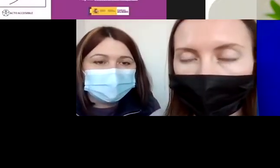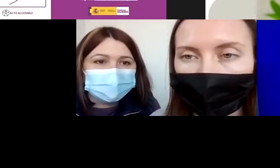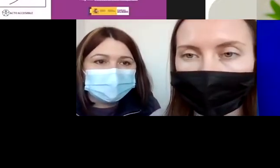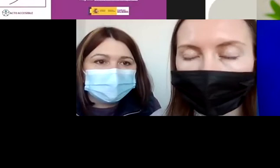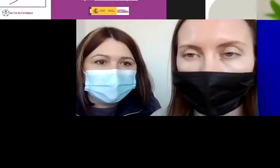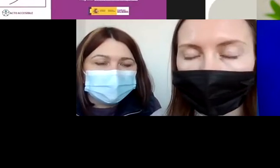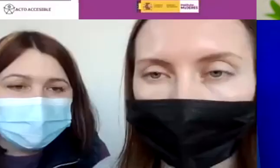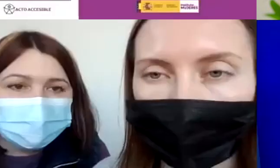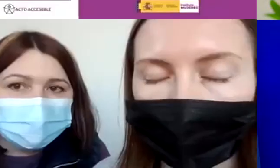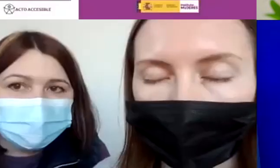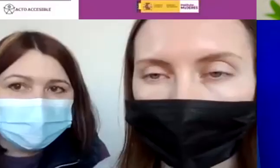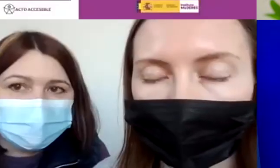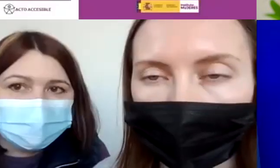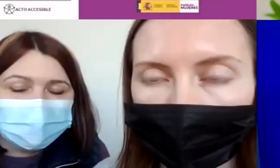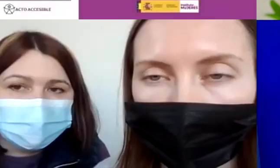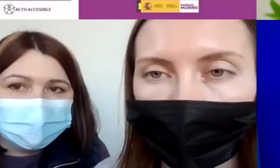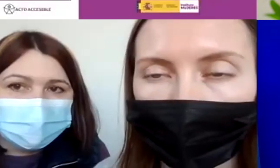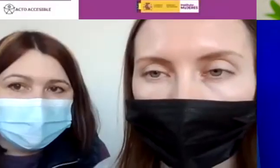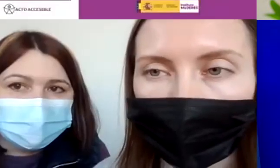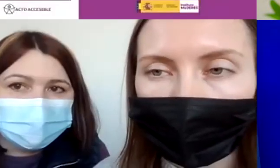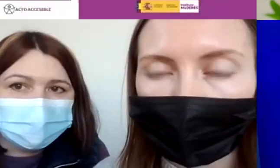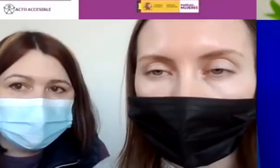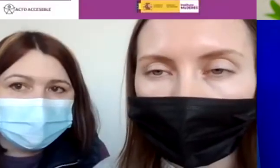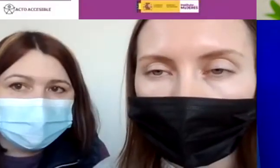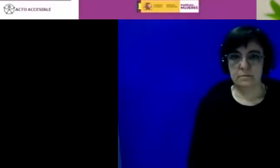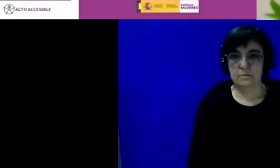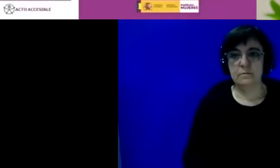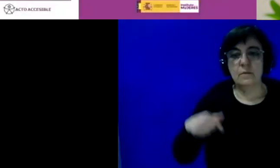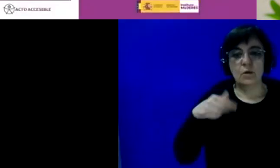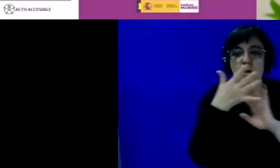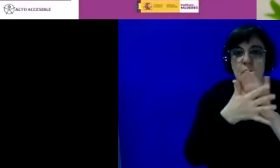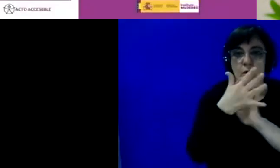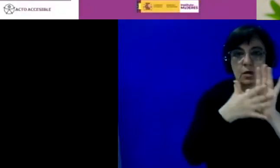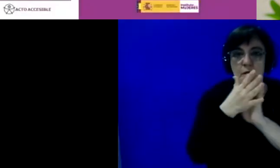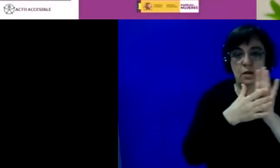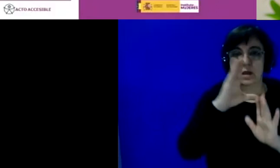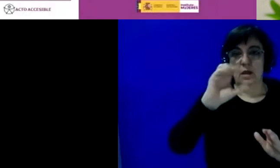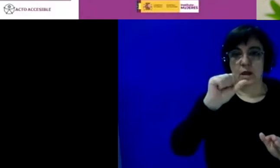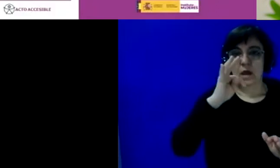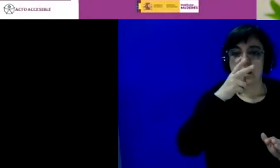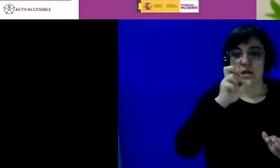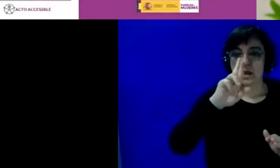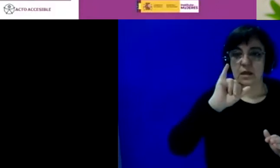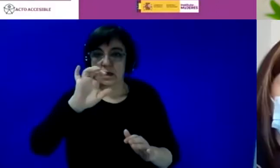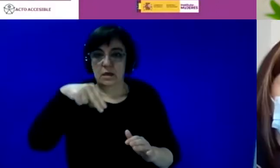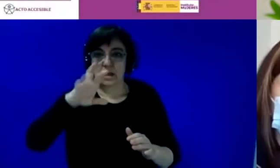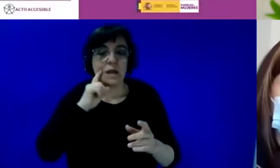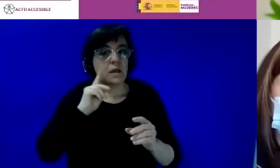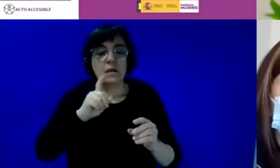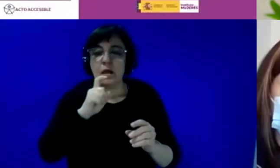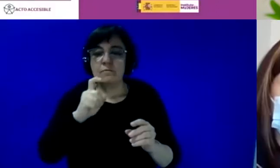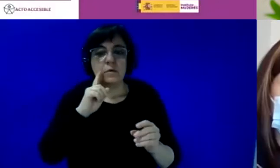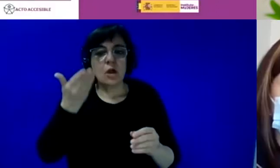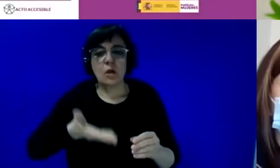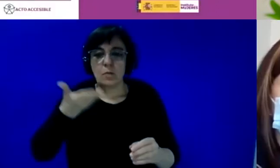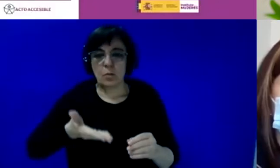we today we talked with Catherine, and we emphasized that we need to involve different countries that accept